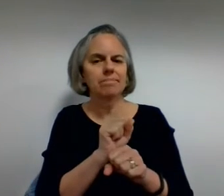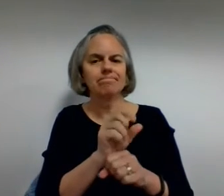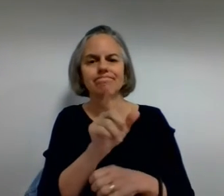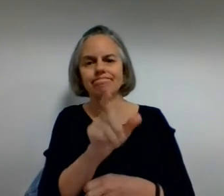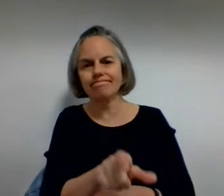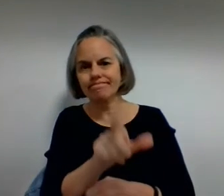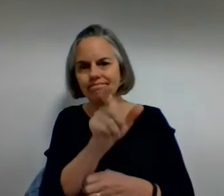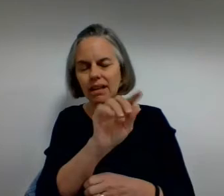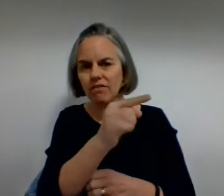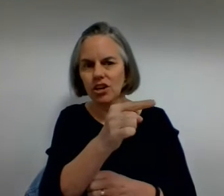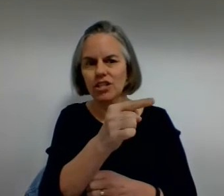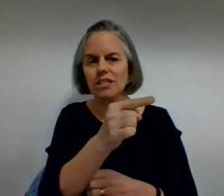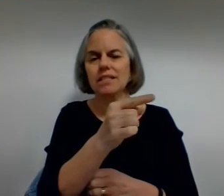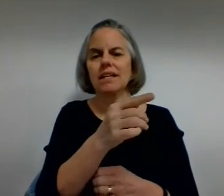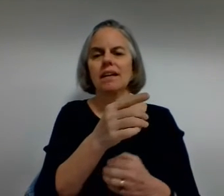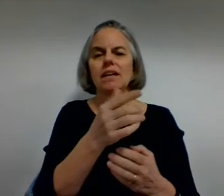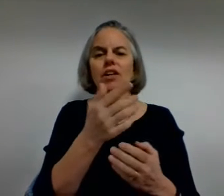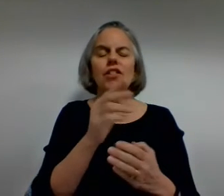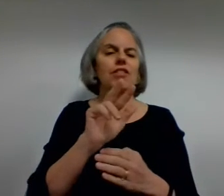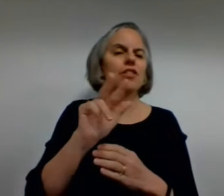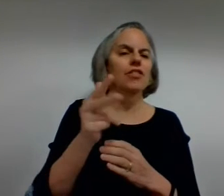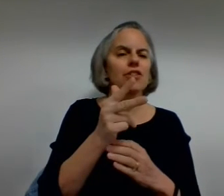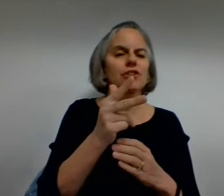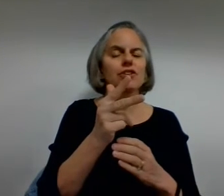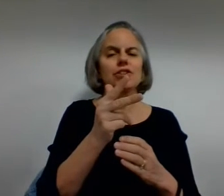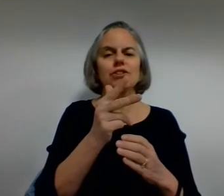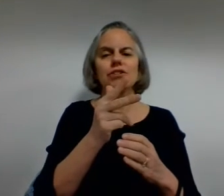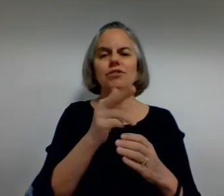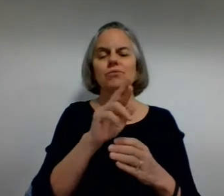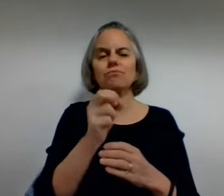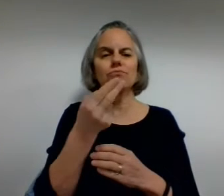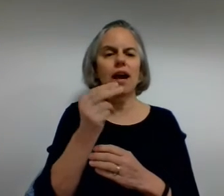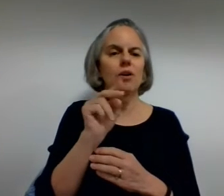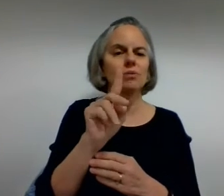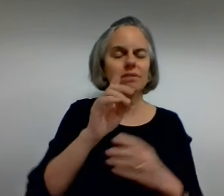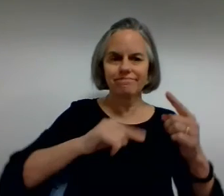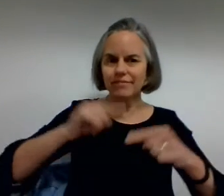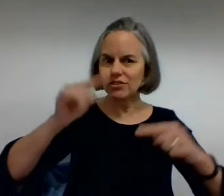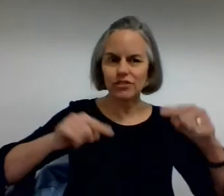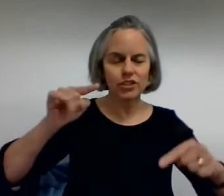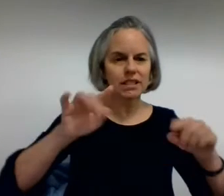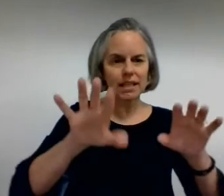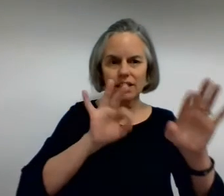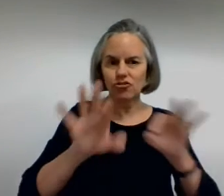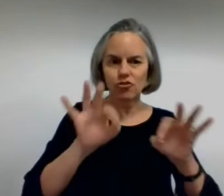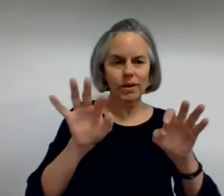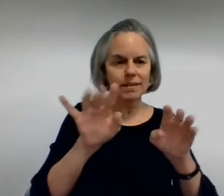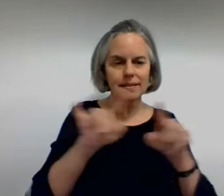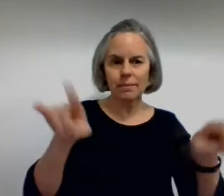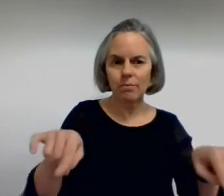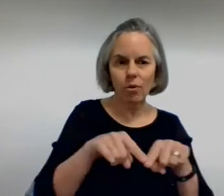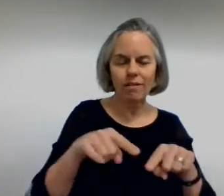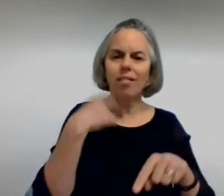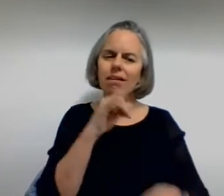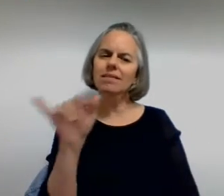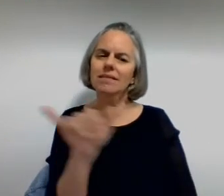Over here, the first is that we're doing the third round of the diversity choice board. Okay, so it